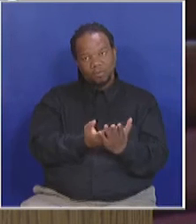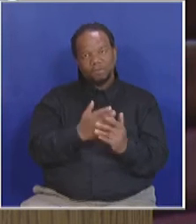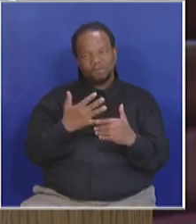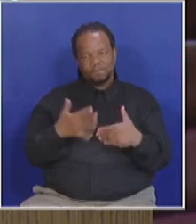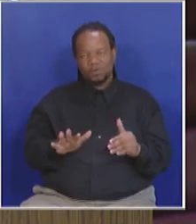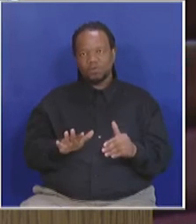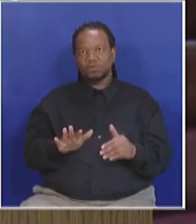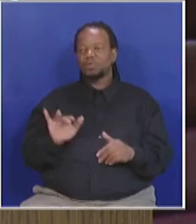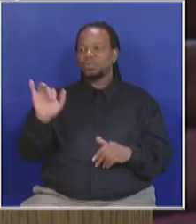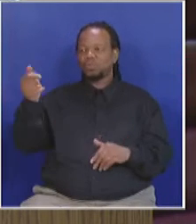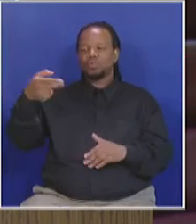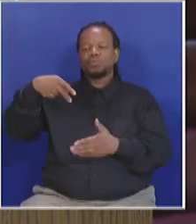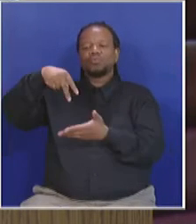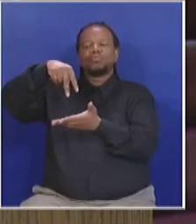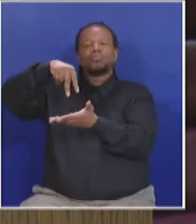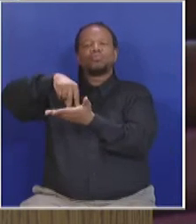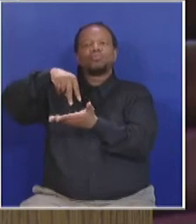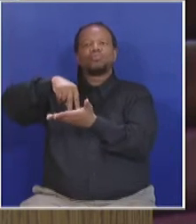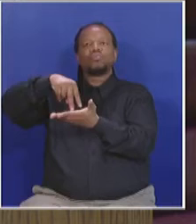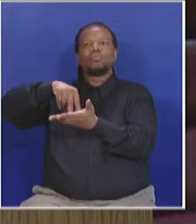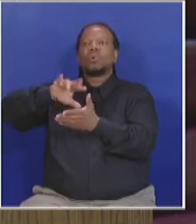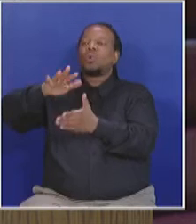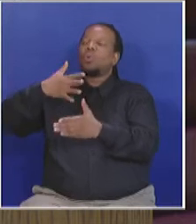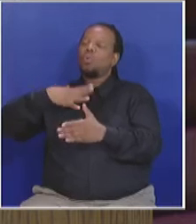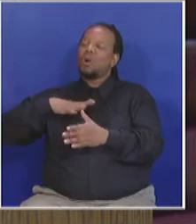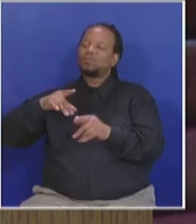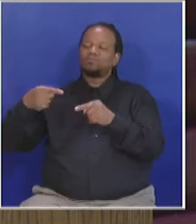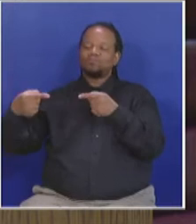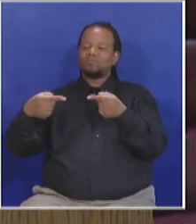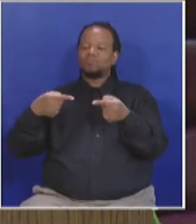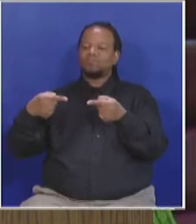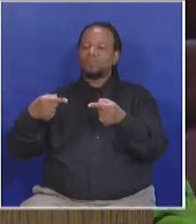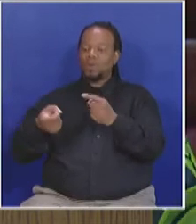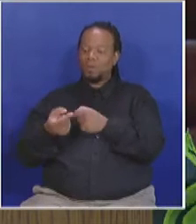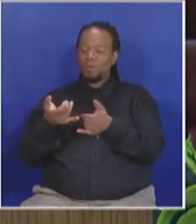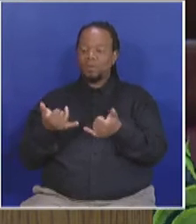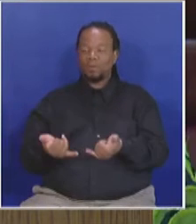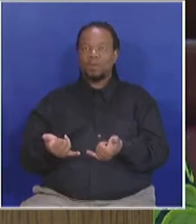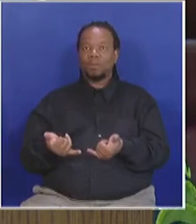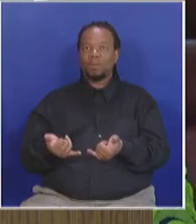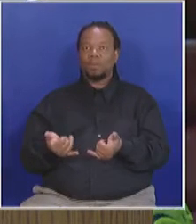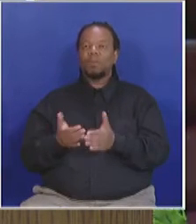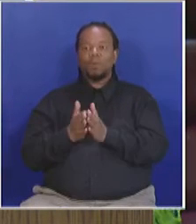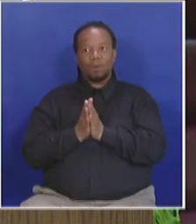you stand up and you asked for a debate to take place today.